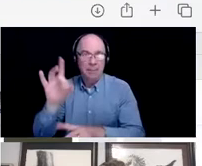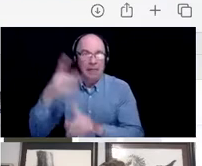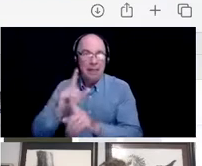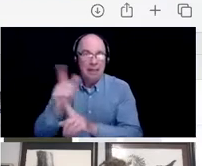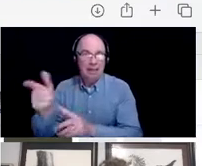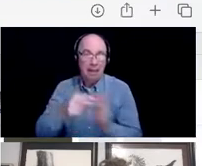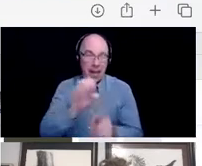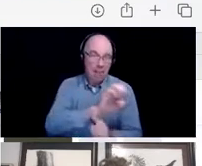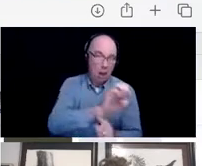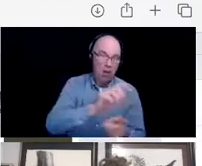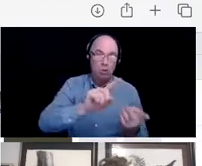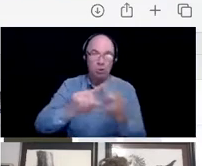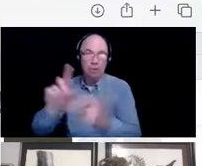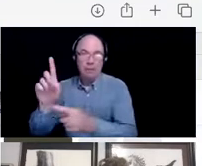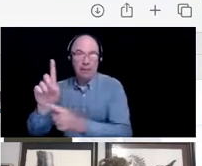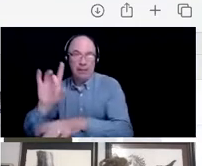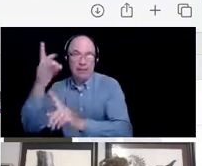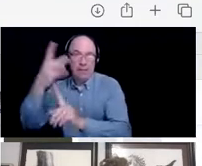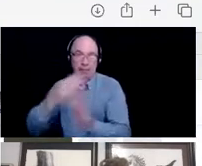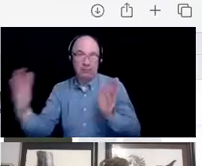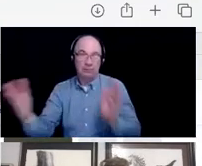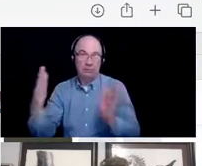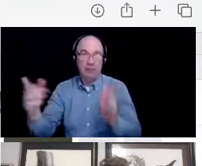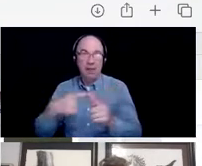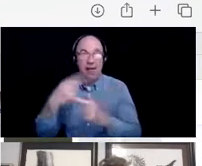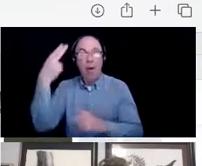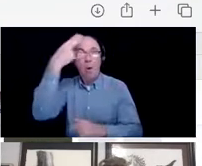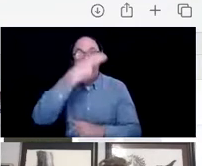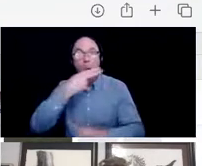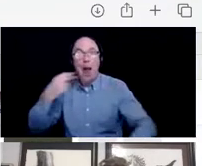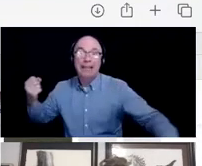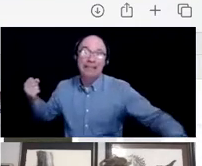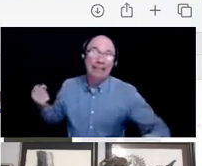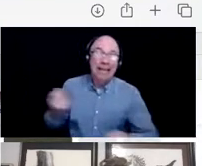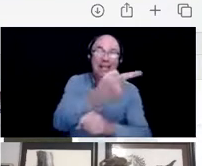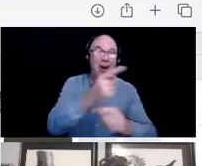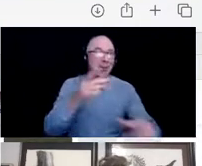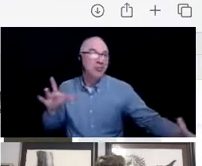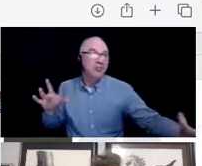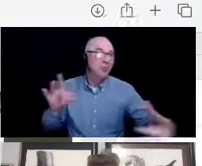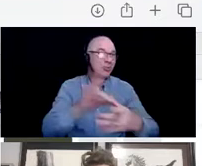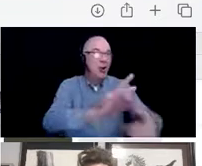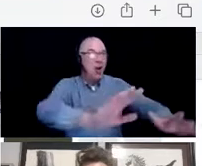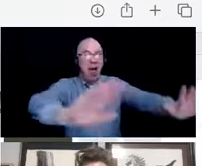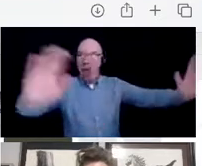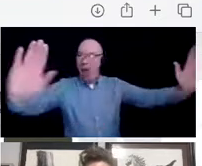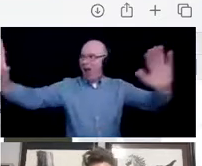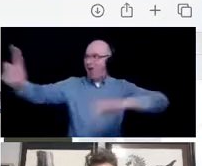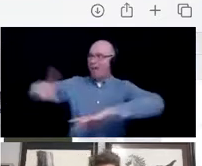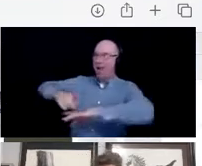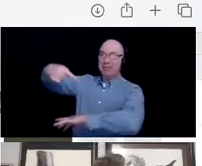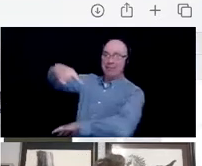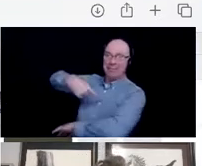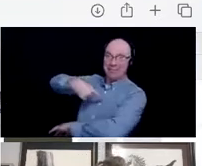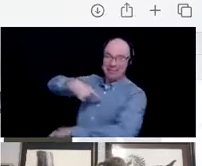8 months for me. And I went to Hawaii the next year with everybody as a brand new diamond the month before.